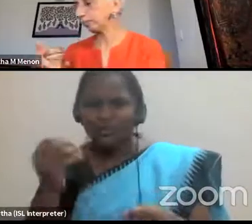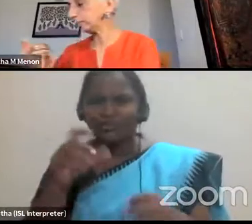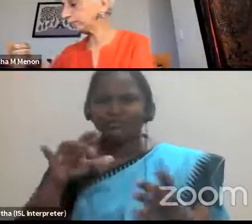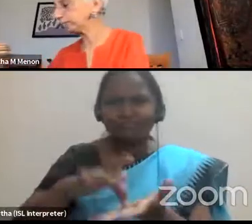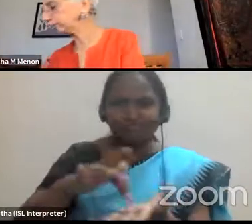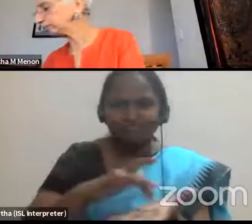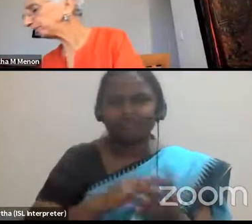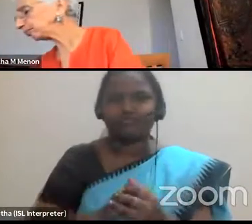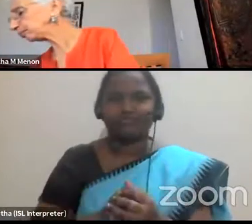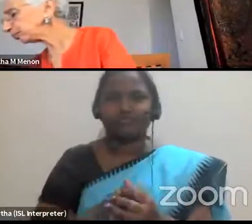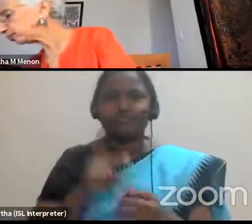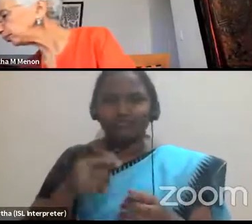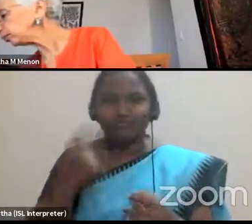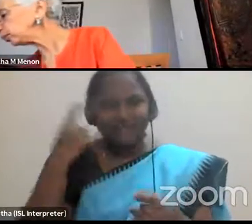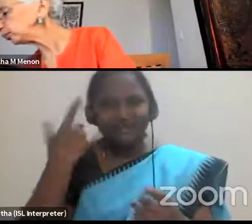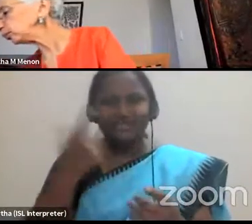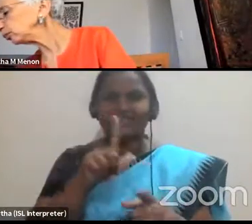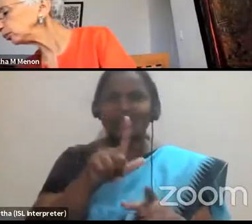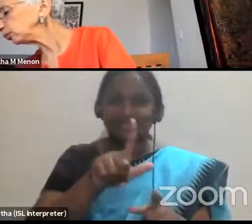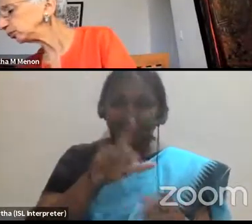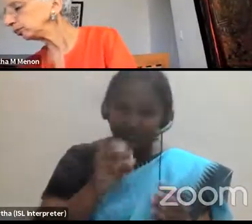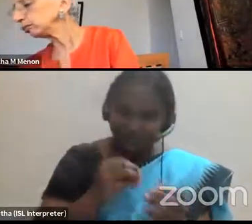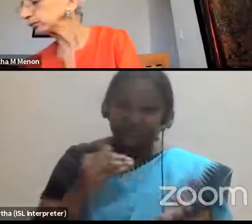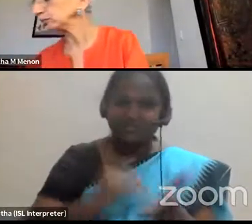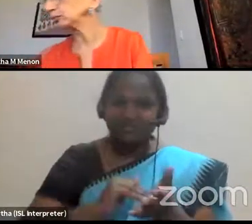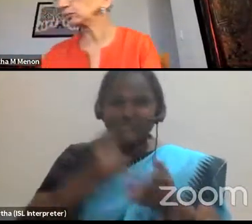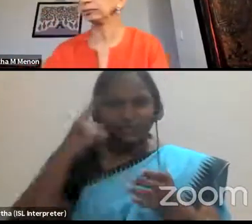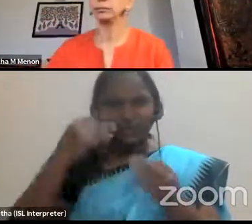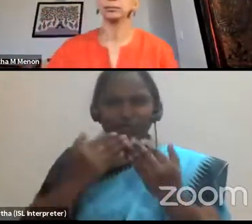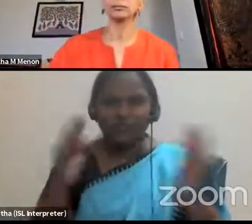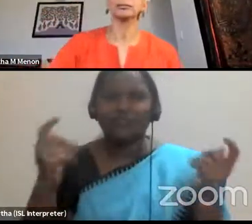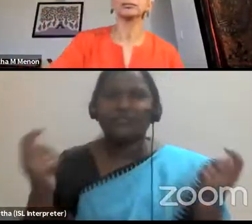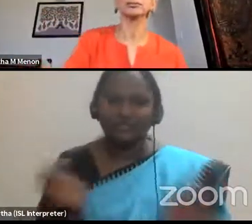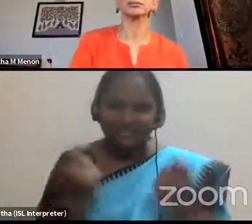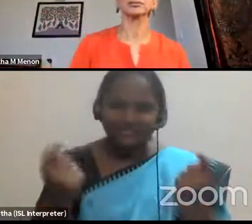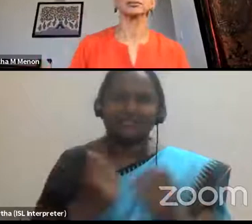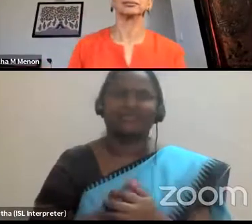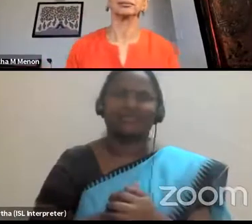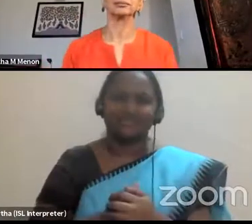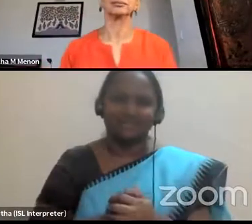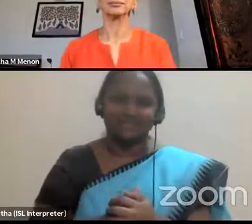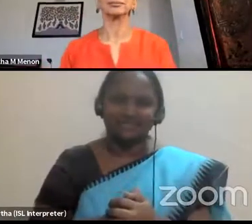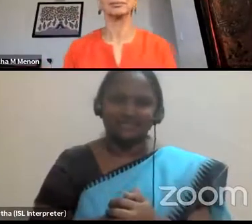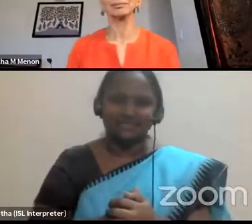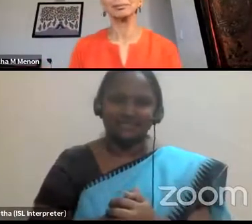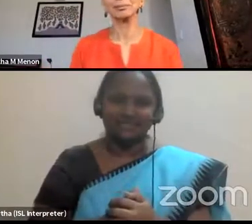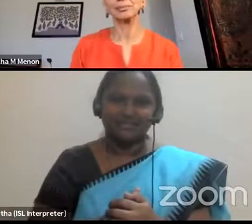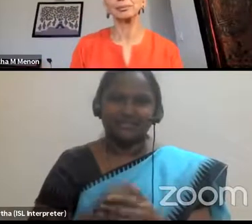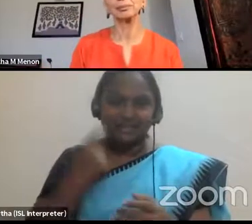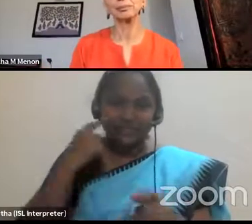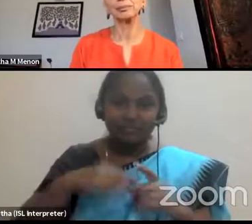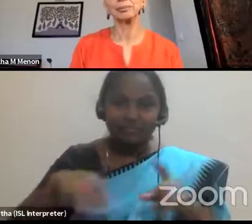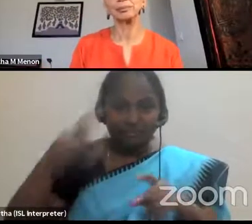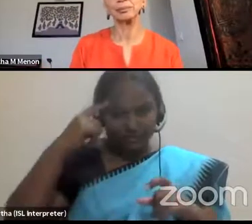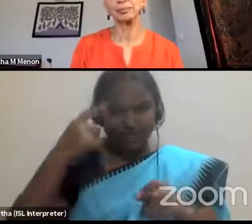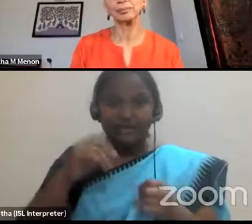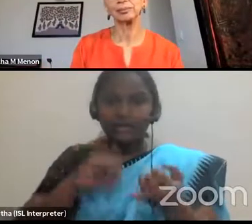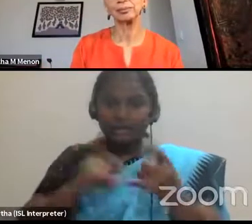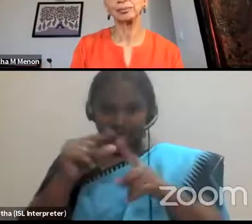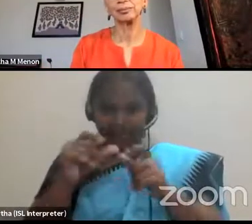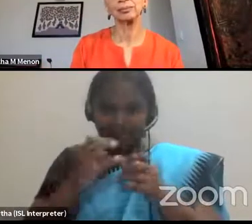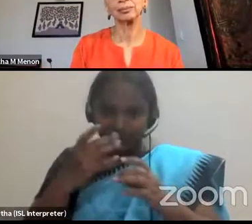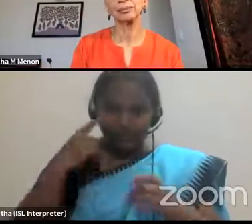space, we've crossed some 70,000 views for our digital opening festival. So even when the space opens